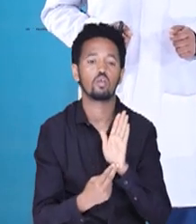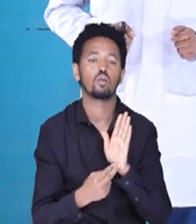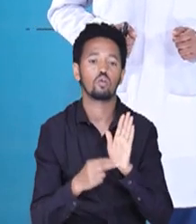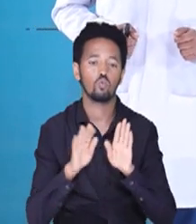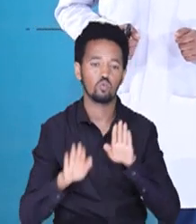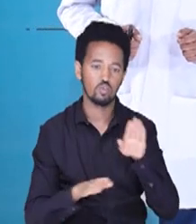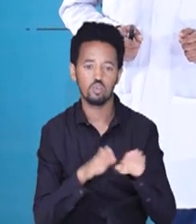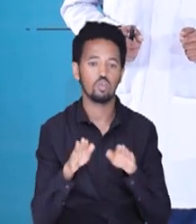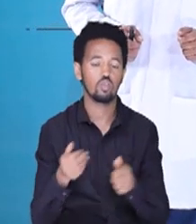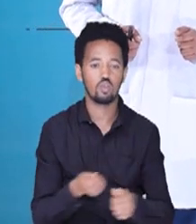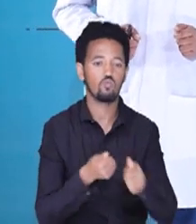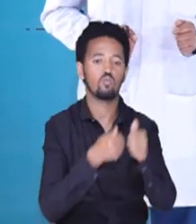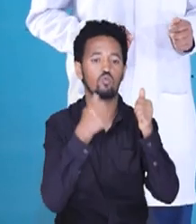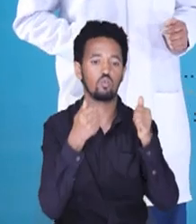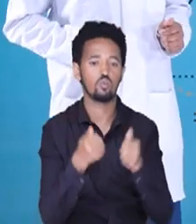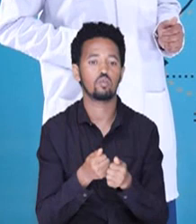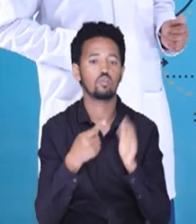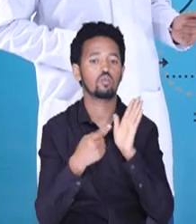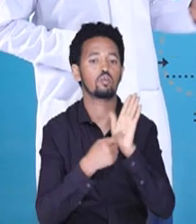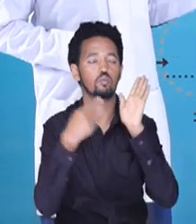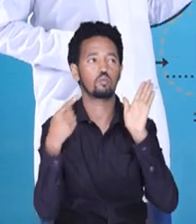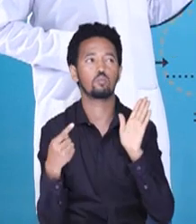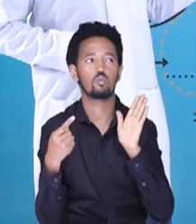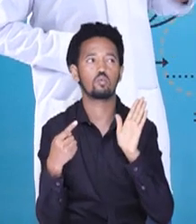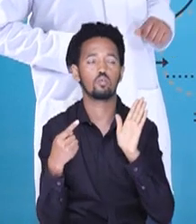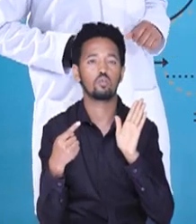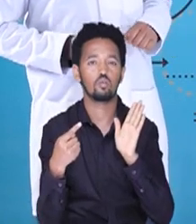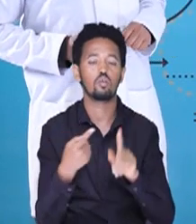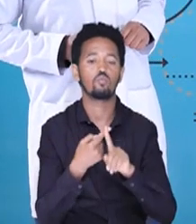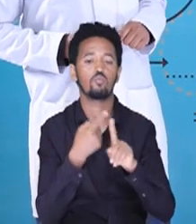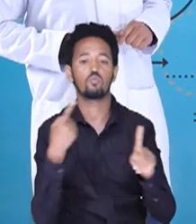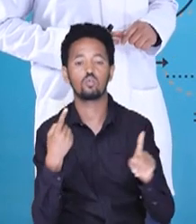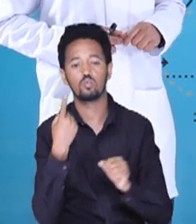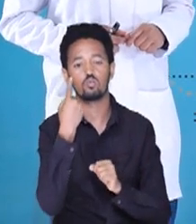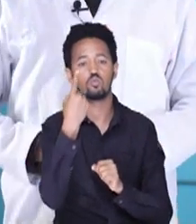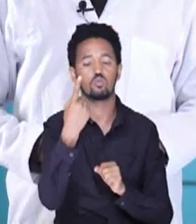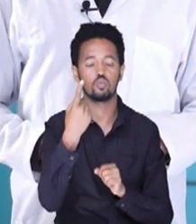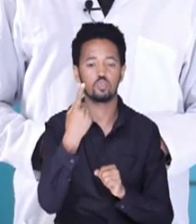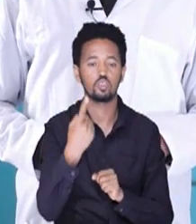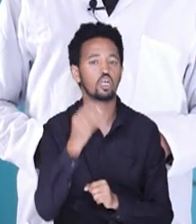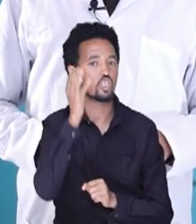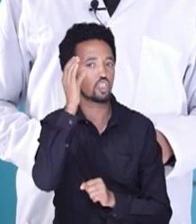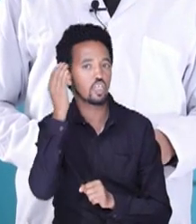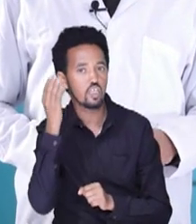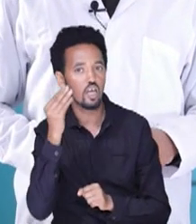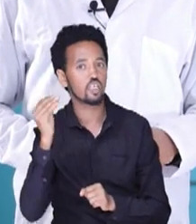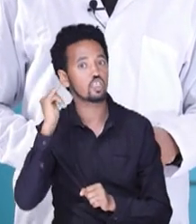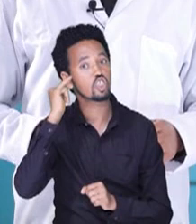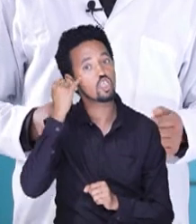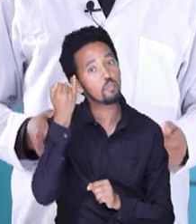consists the following subtopic. The first one, China and